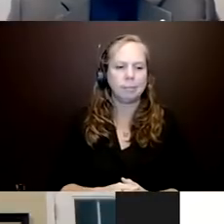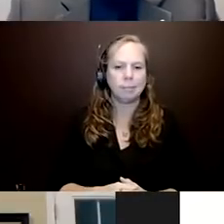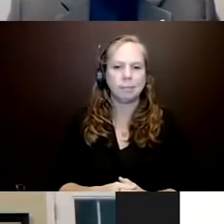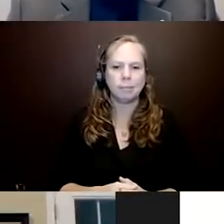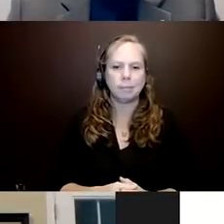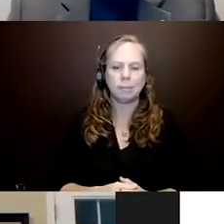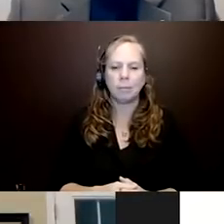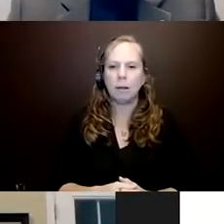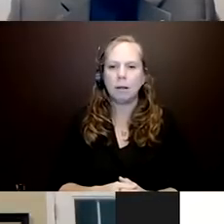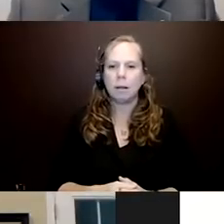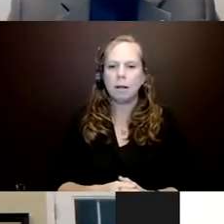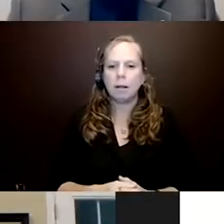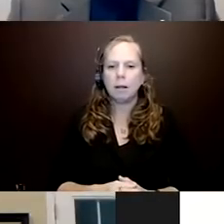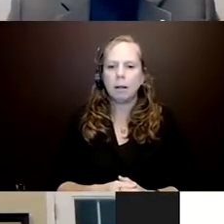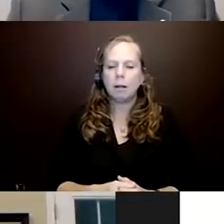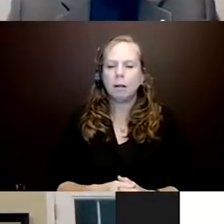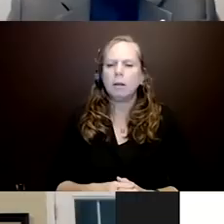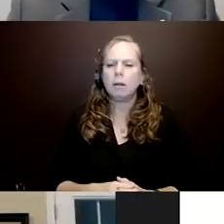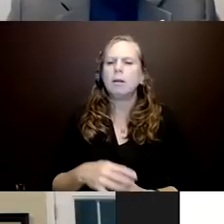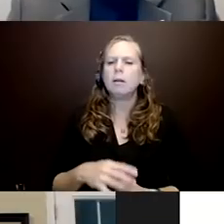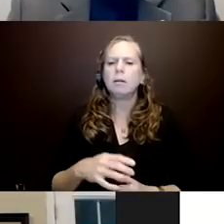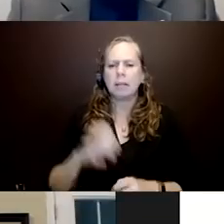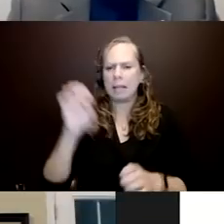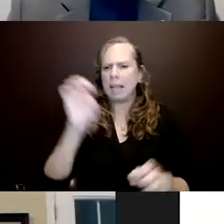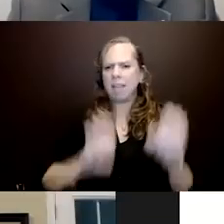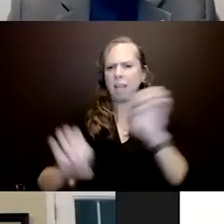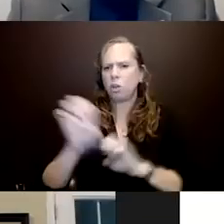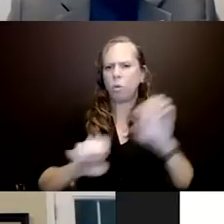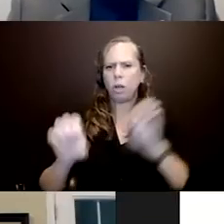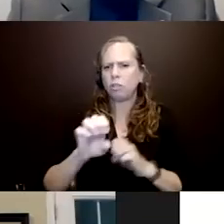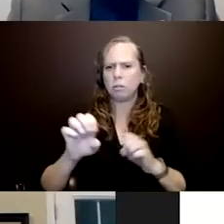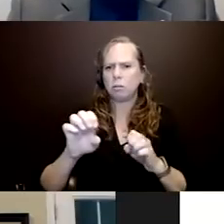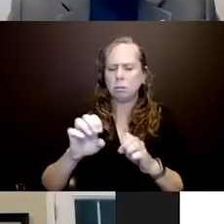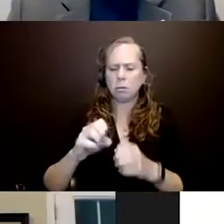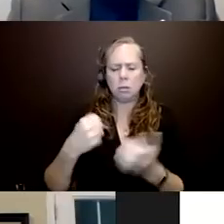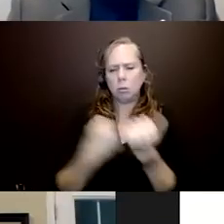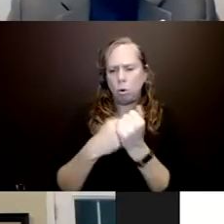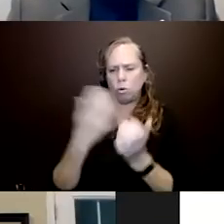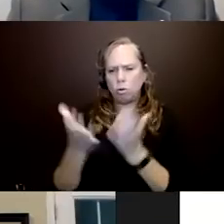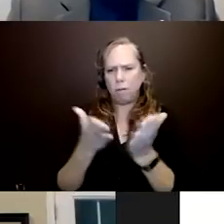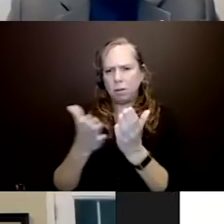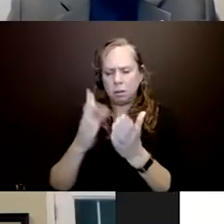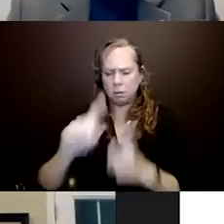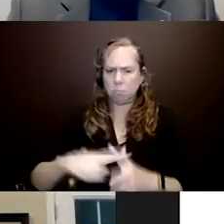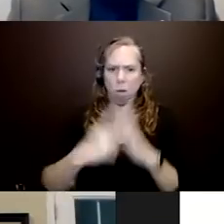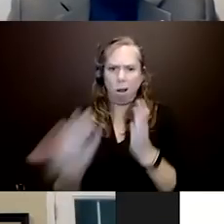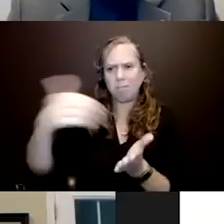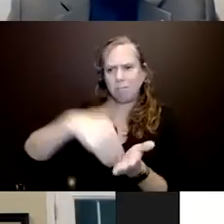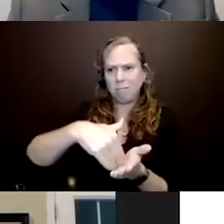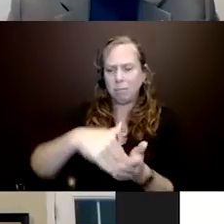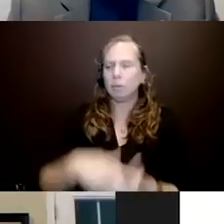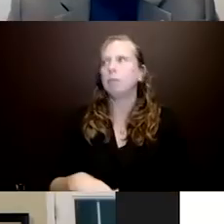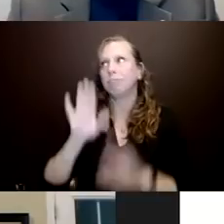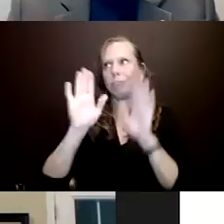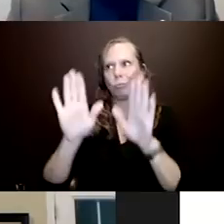unmuted, when will evaluations for support services reconvene? That is a really great question.